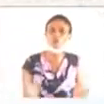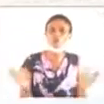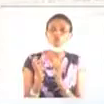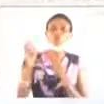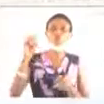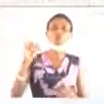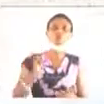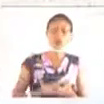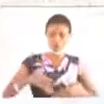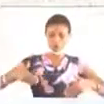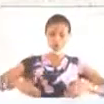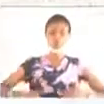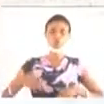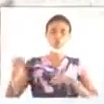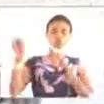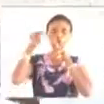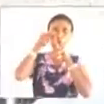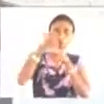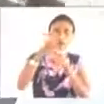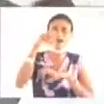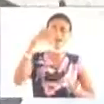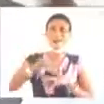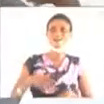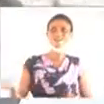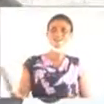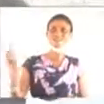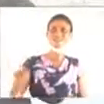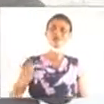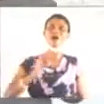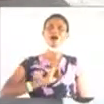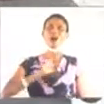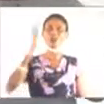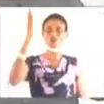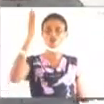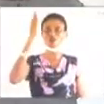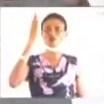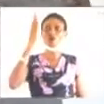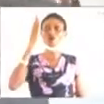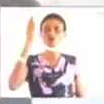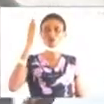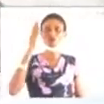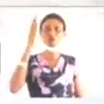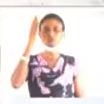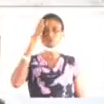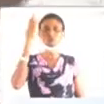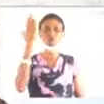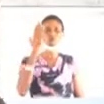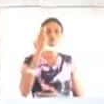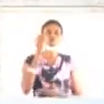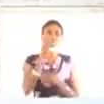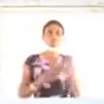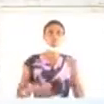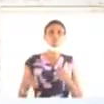should be able to do one thing with your hand to fetch you money. And if you are able to do that, it